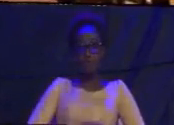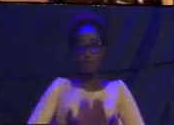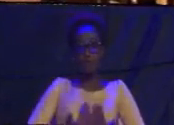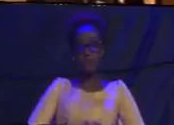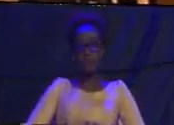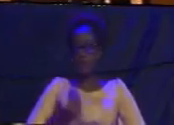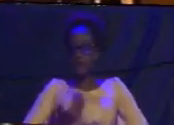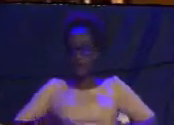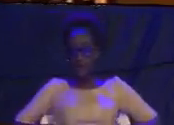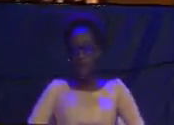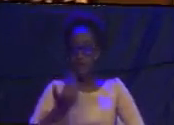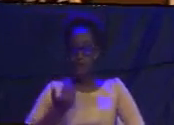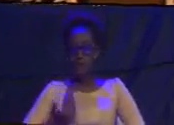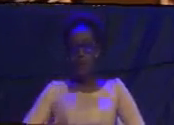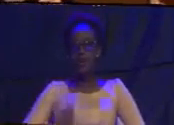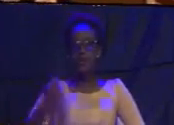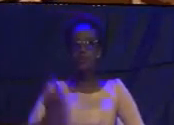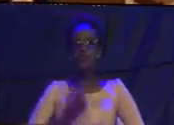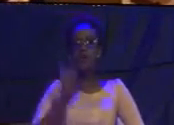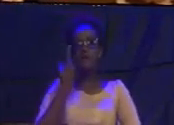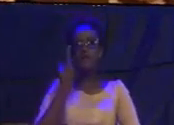Every firstborn male in Israel,